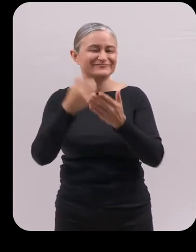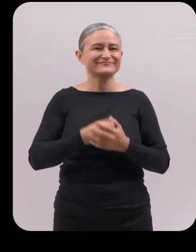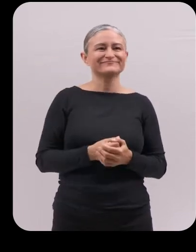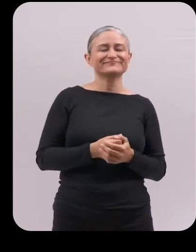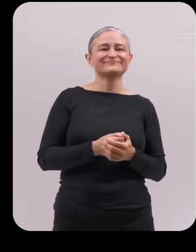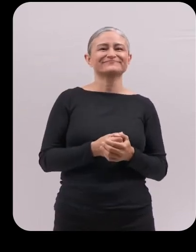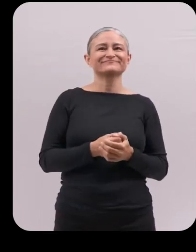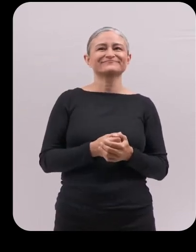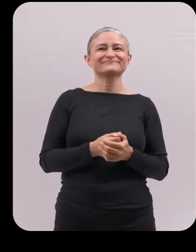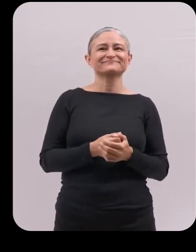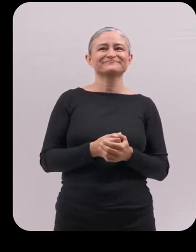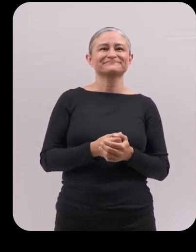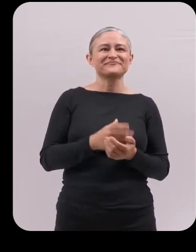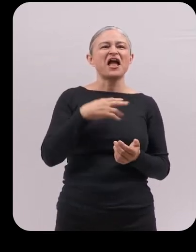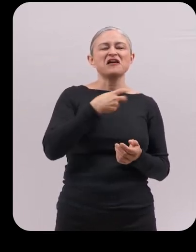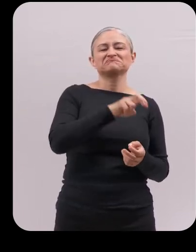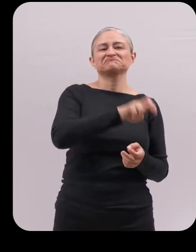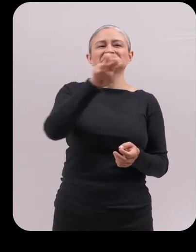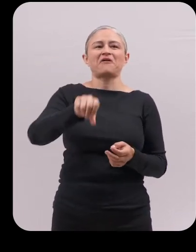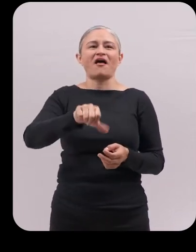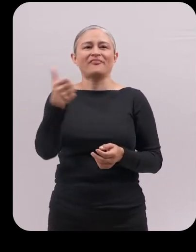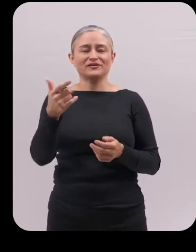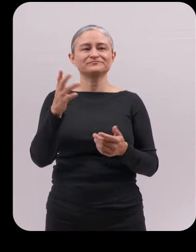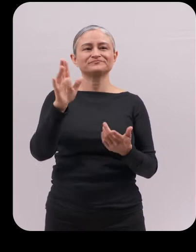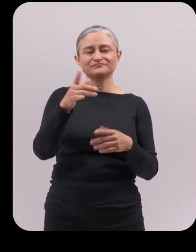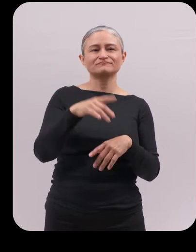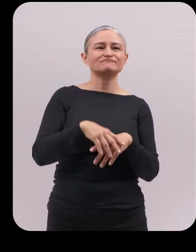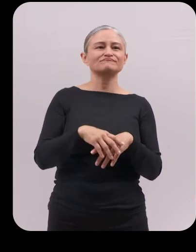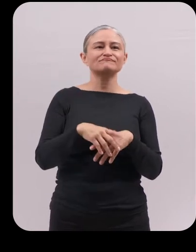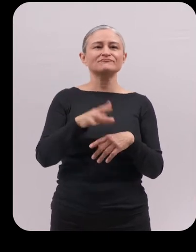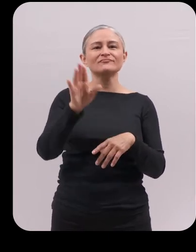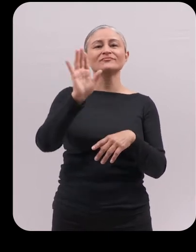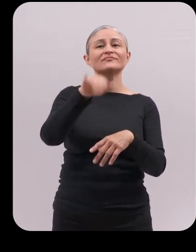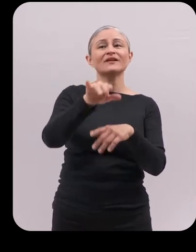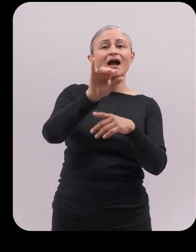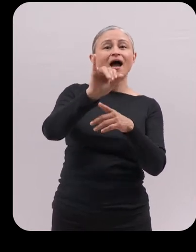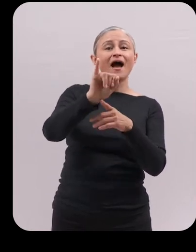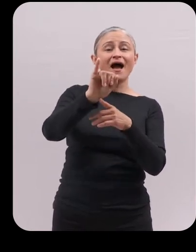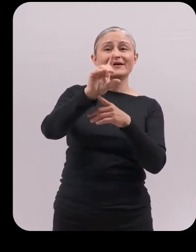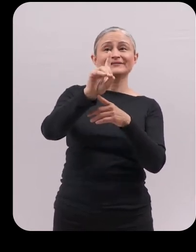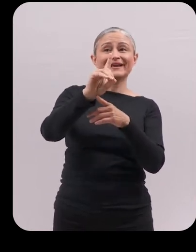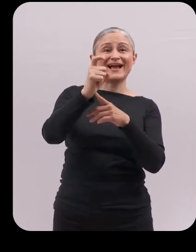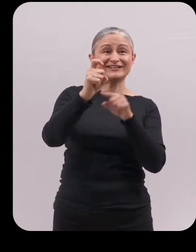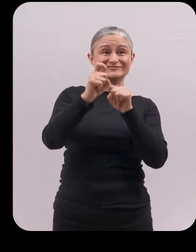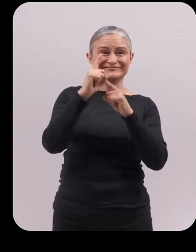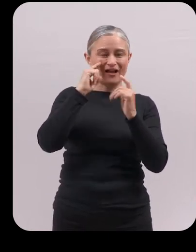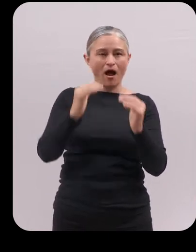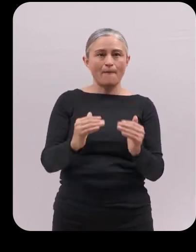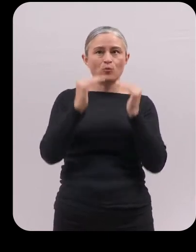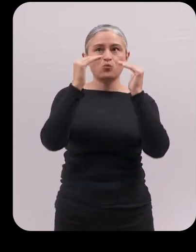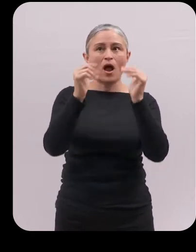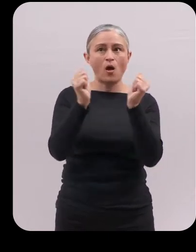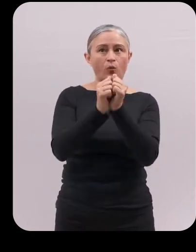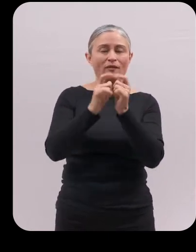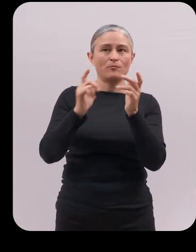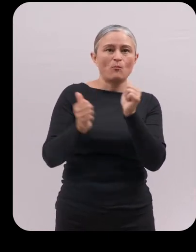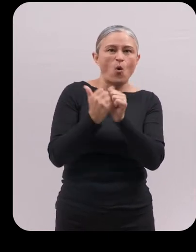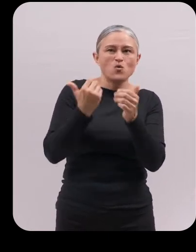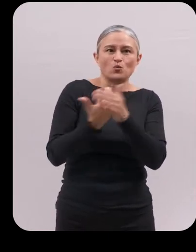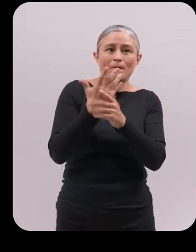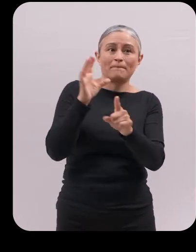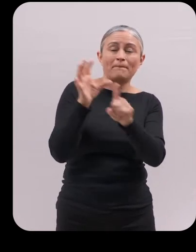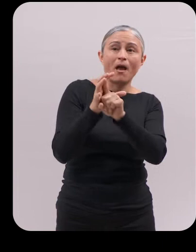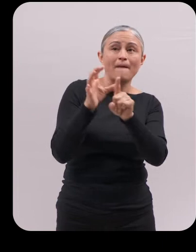so switching gears from what's new and coming soon to IDX, let's touch on the latest advancements with some of the most popular products that IDX integrates